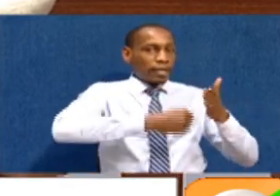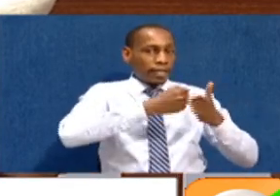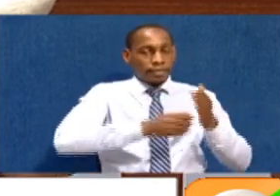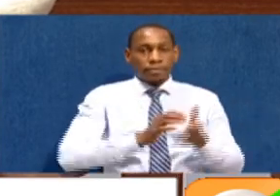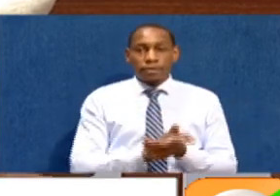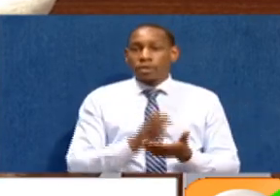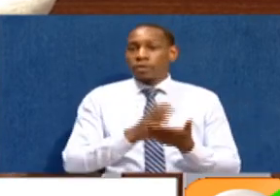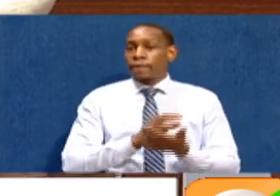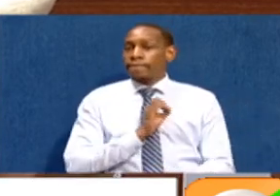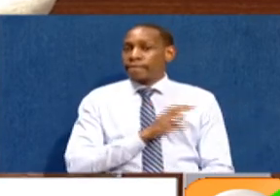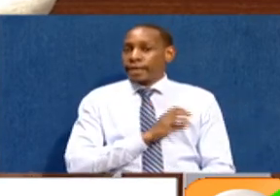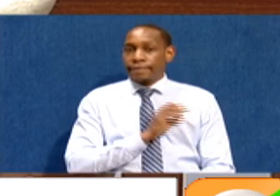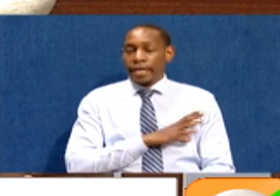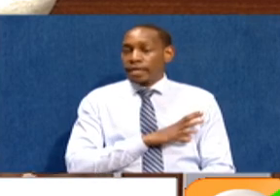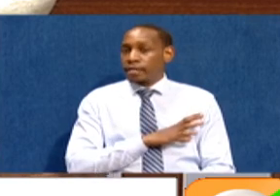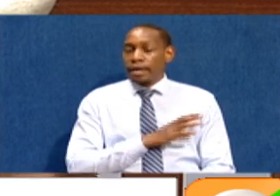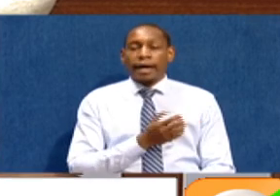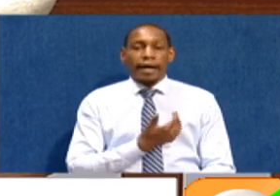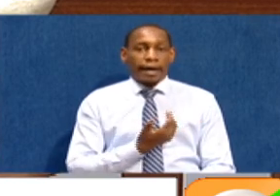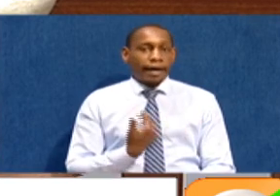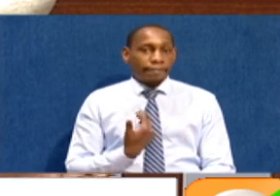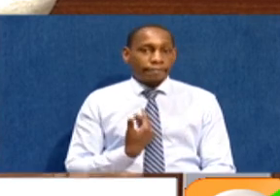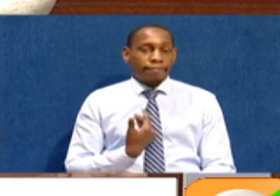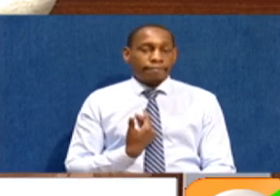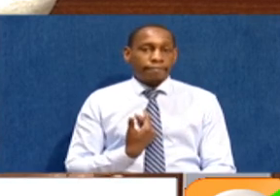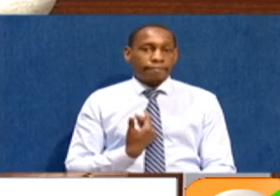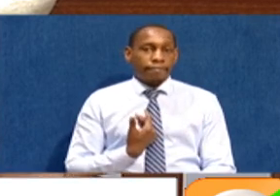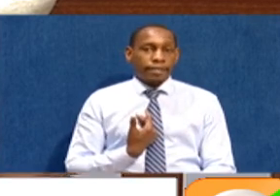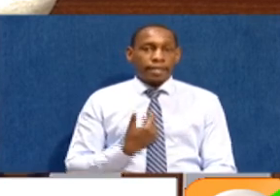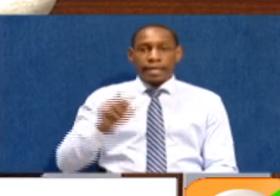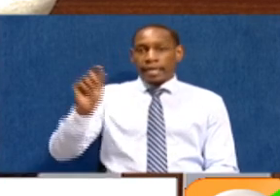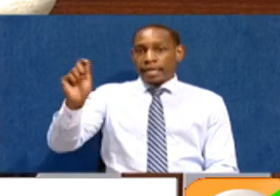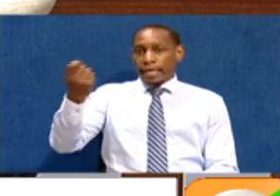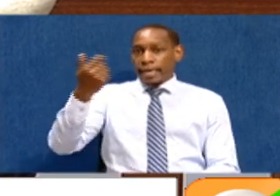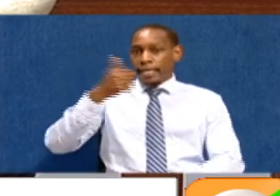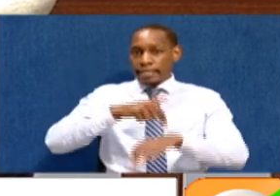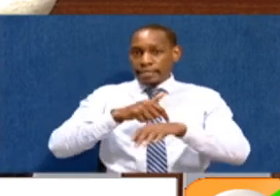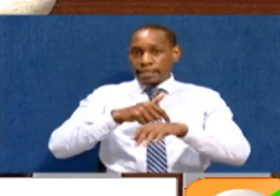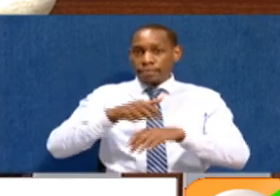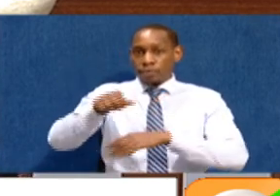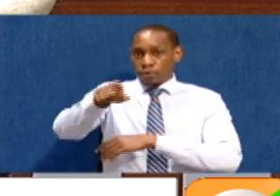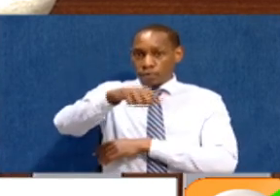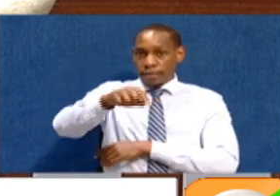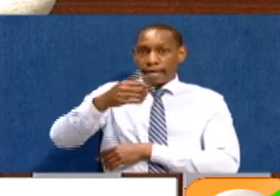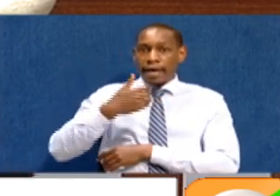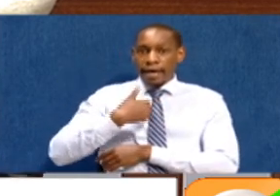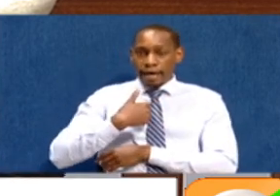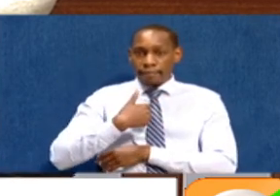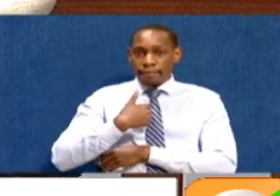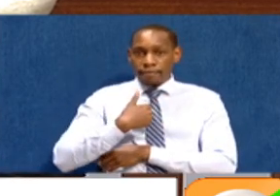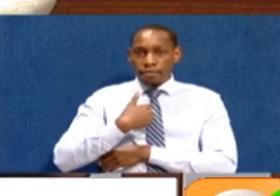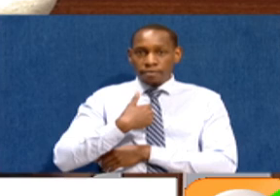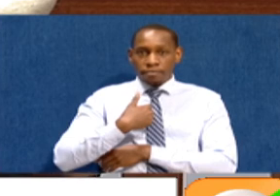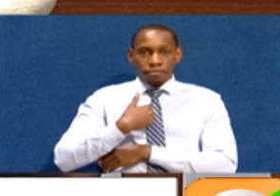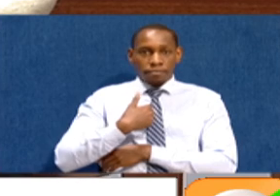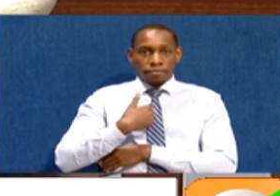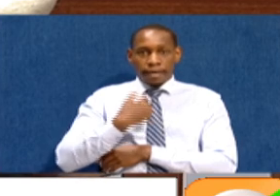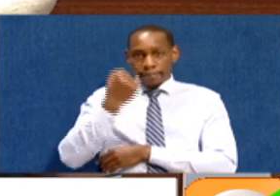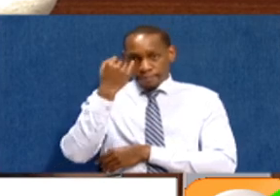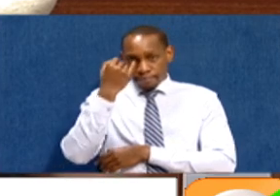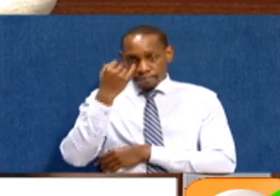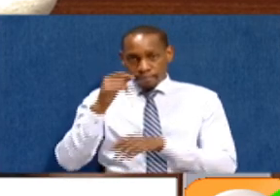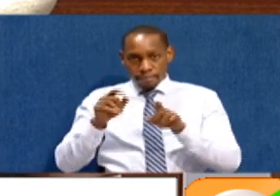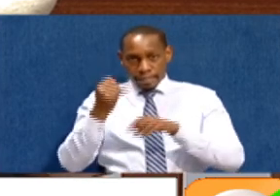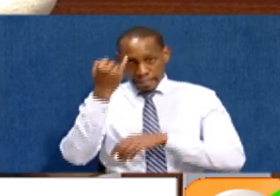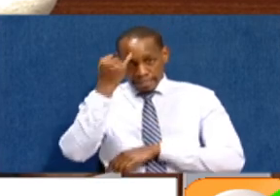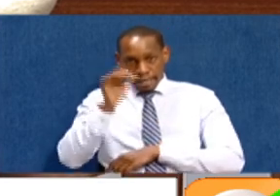very afraid for Kenya when we have this binary approach to the